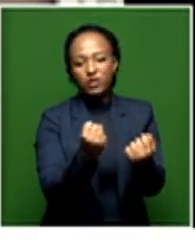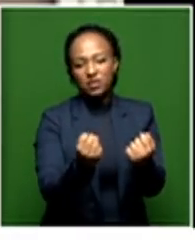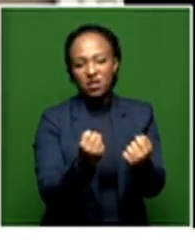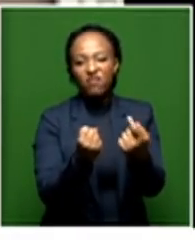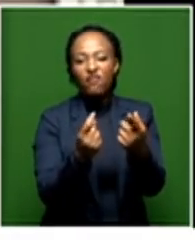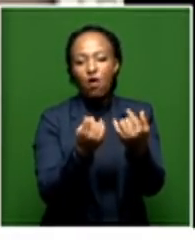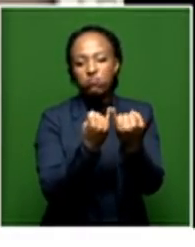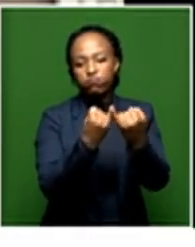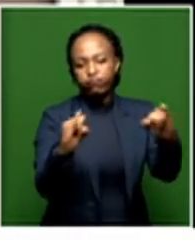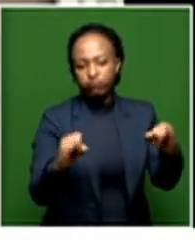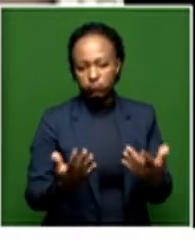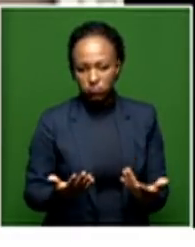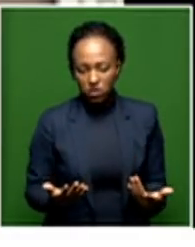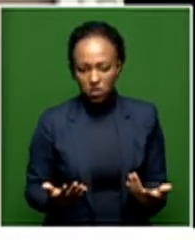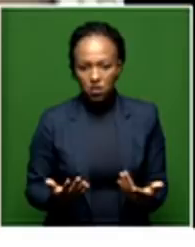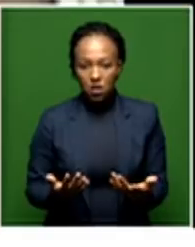culture is actually